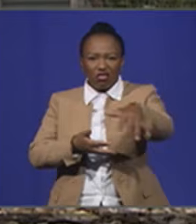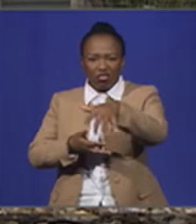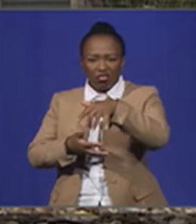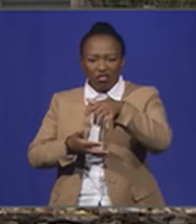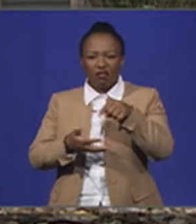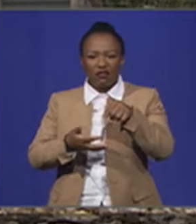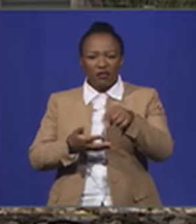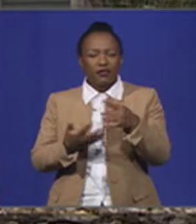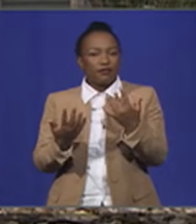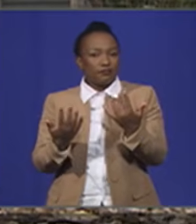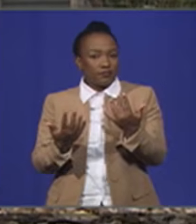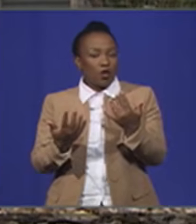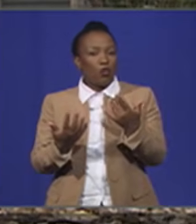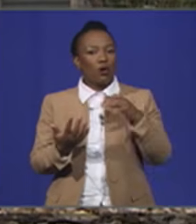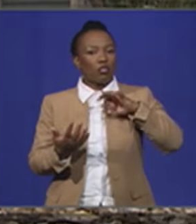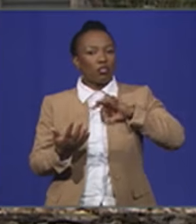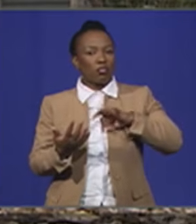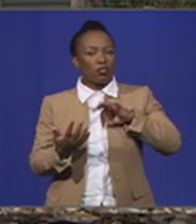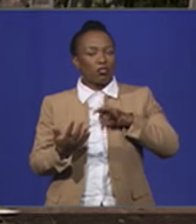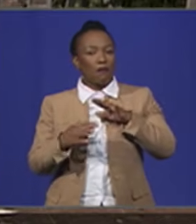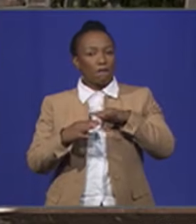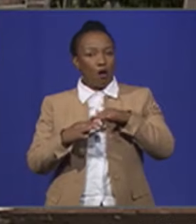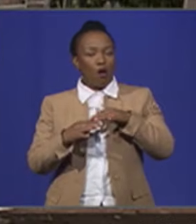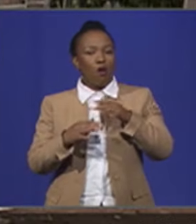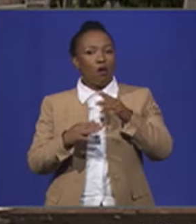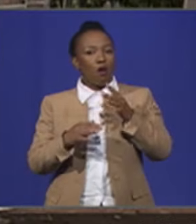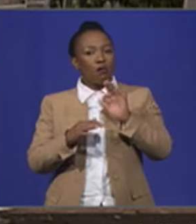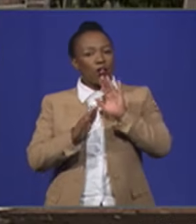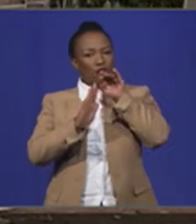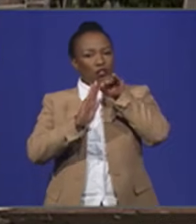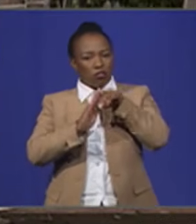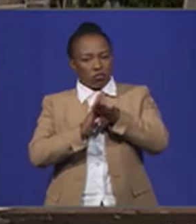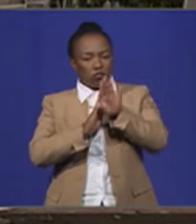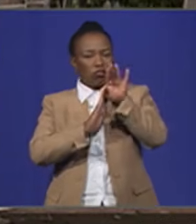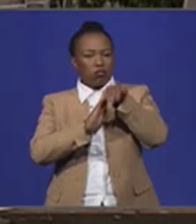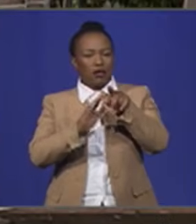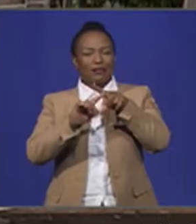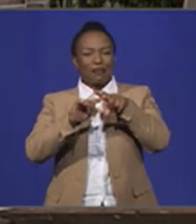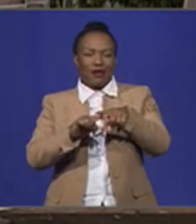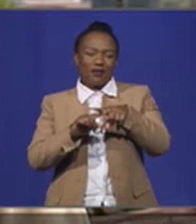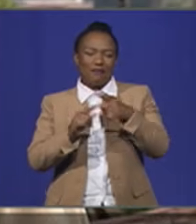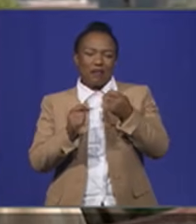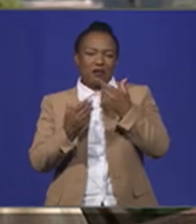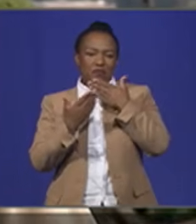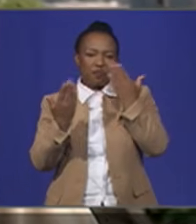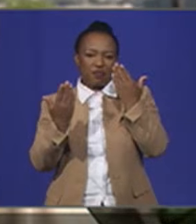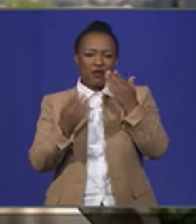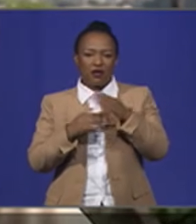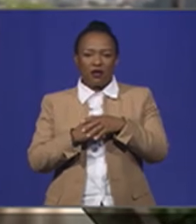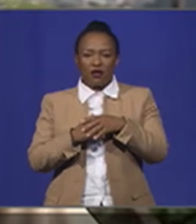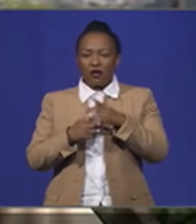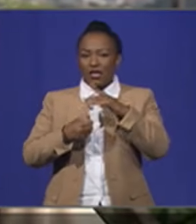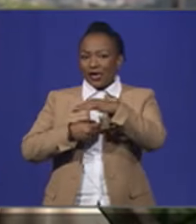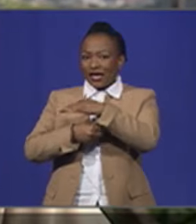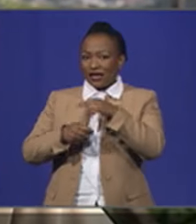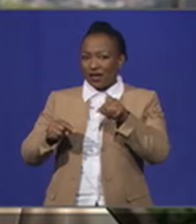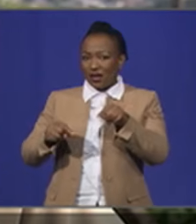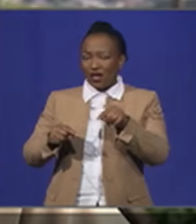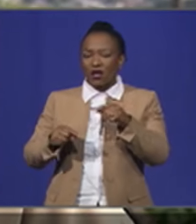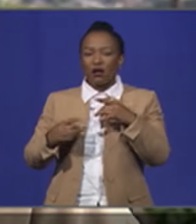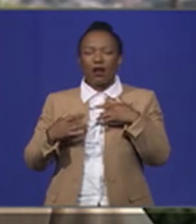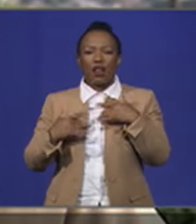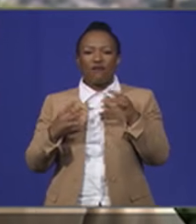gape jaaka letseno la bona le tswelela go ya godimo le tlase. Many of us here in this area, we live in recycling. As